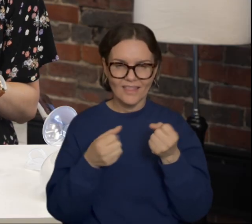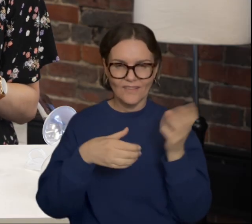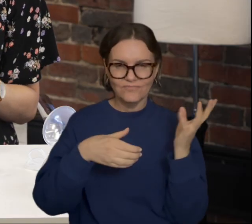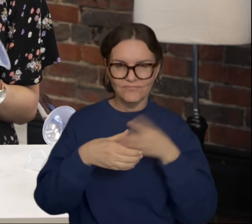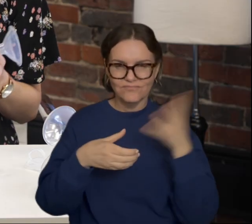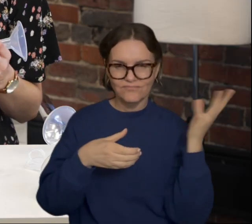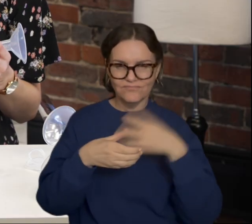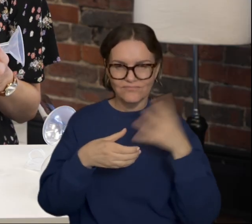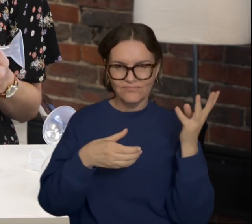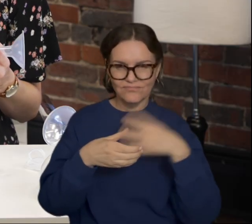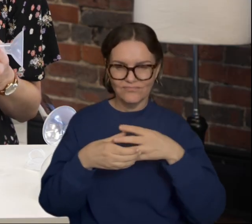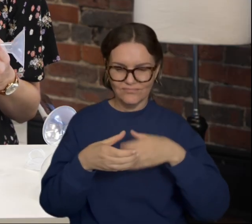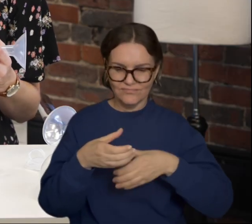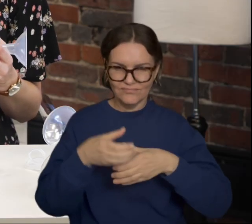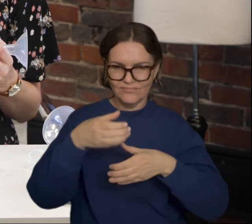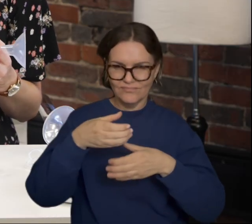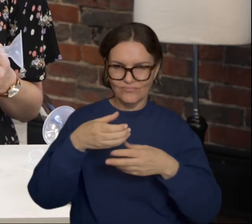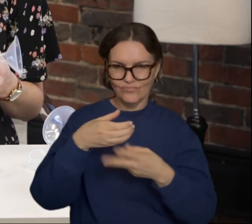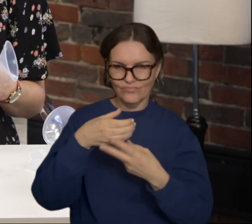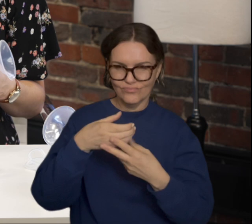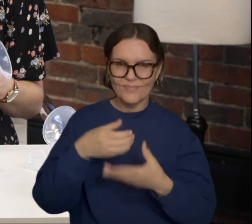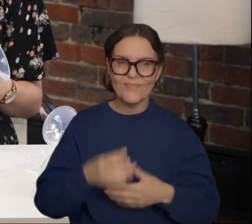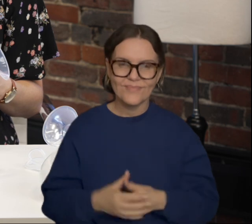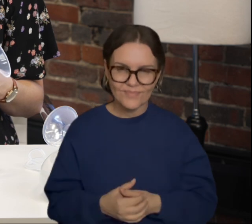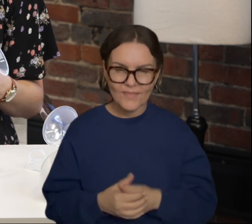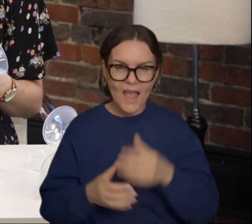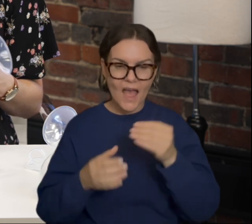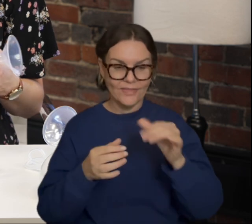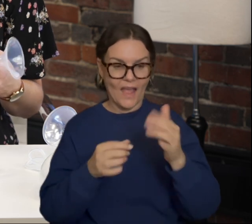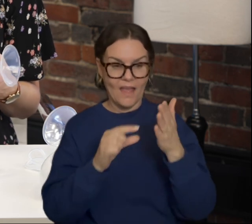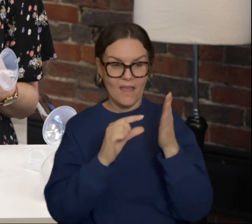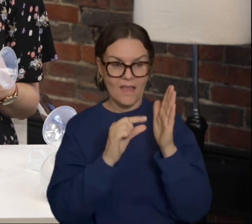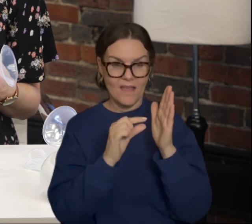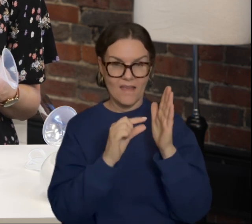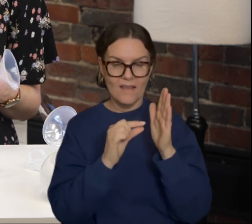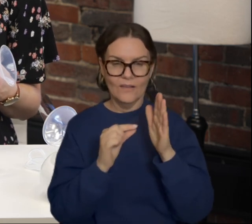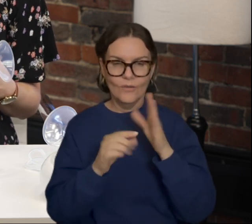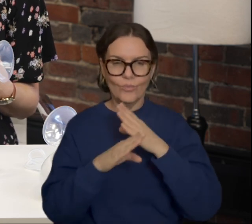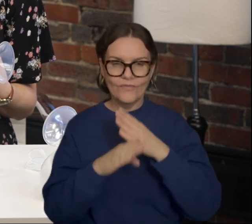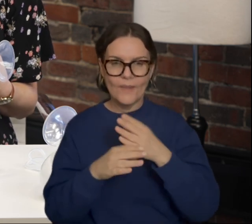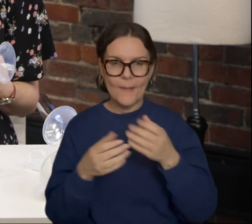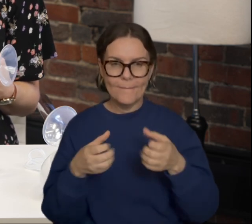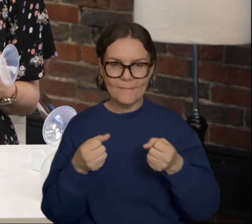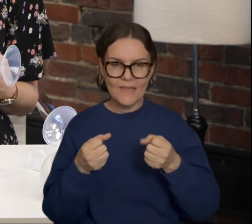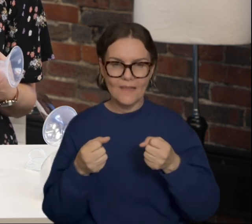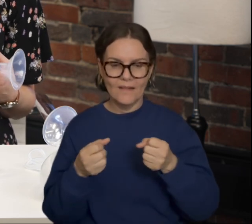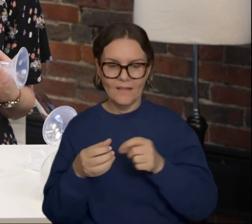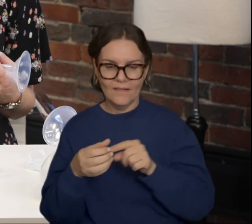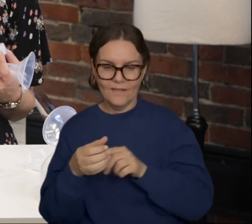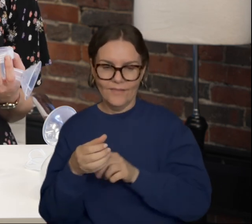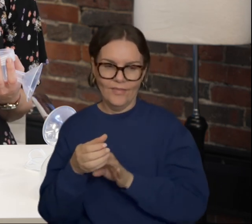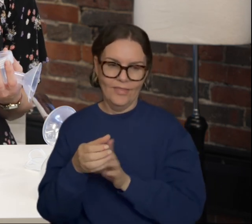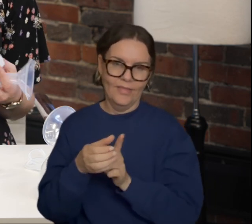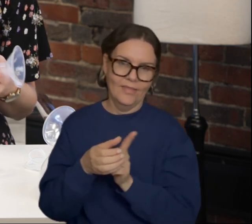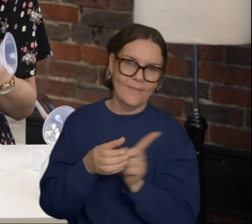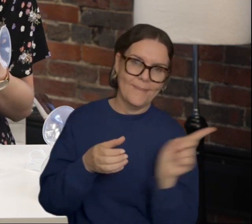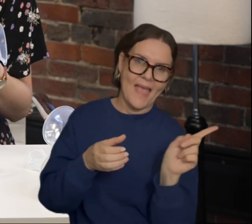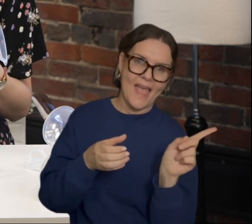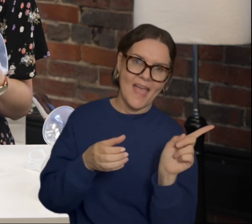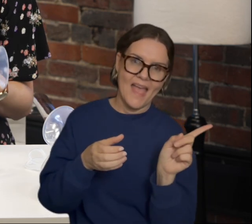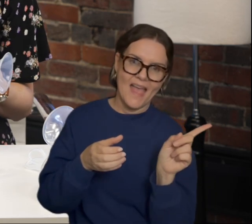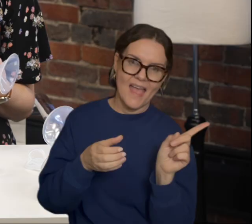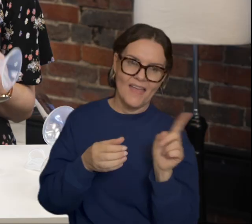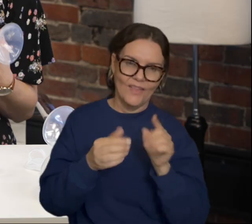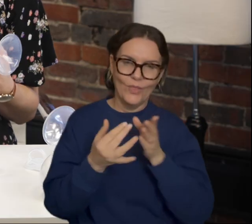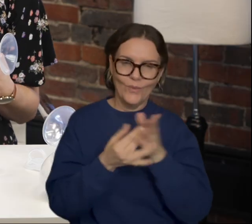but it also keeps the milk from going back up towards the brush shield. So this is a part of the pump you'll need to replace pretty frequently. And